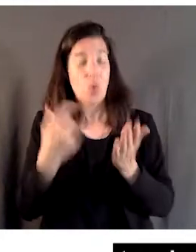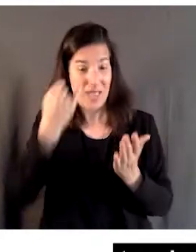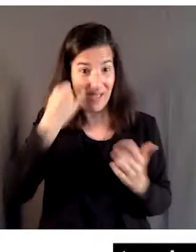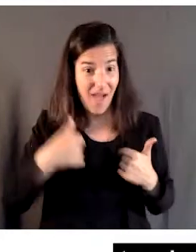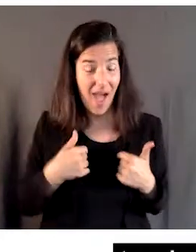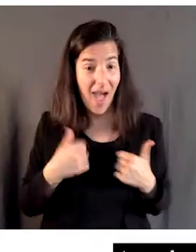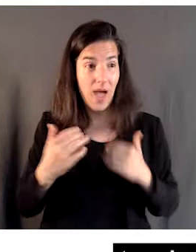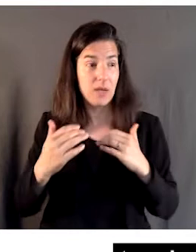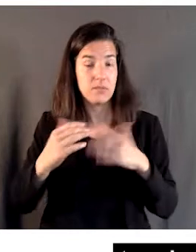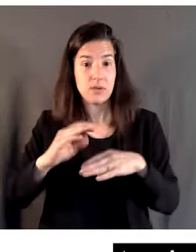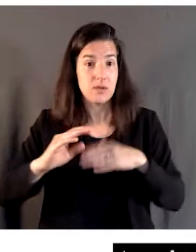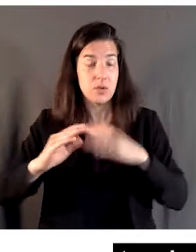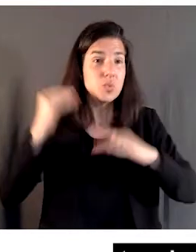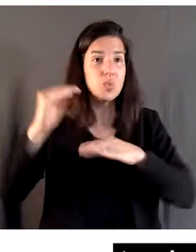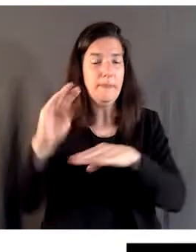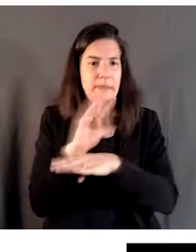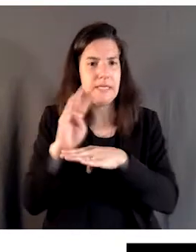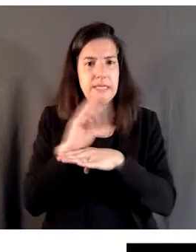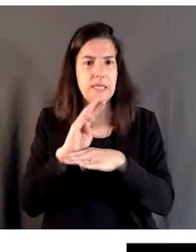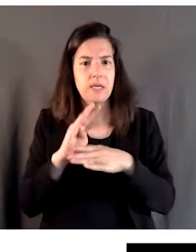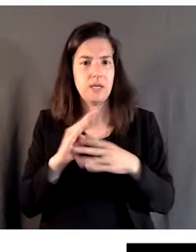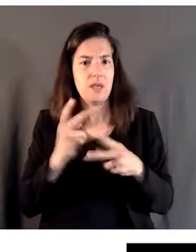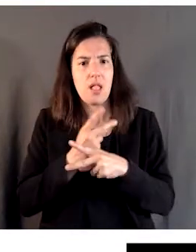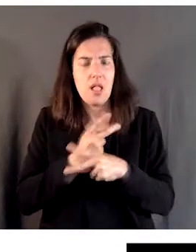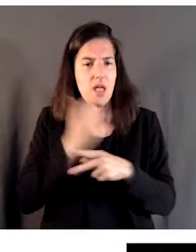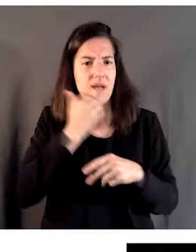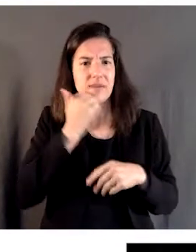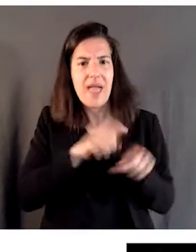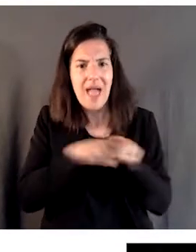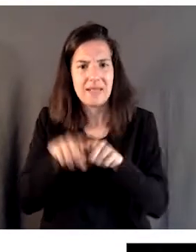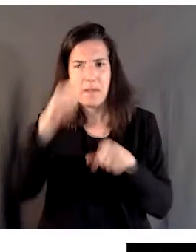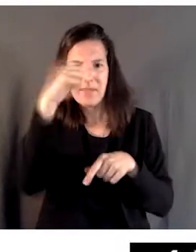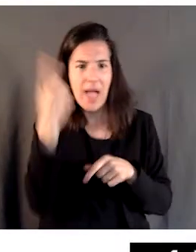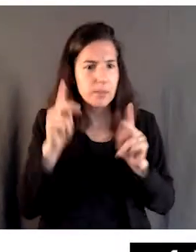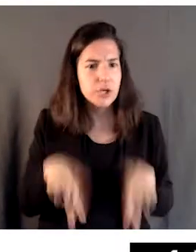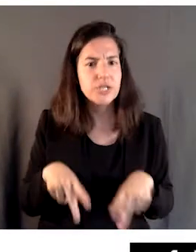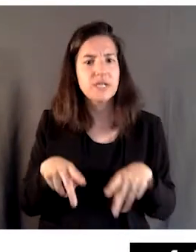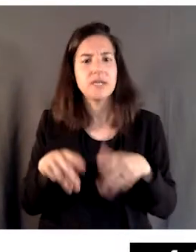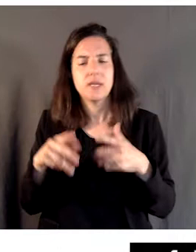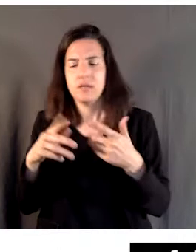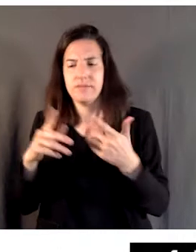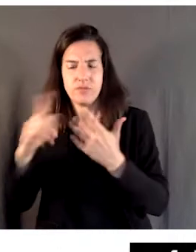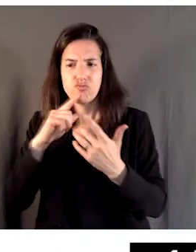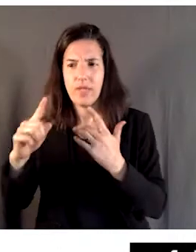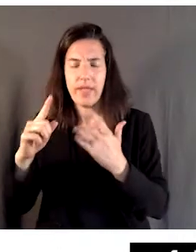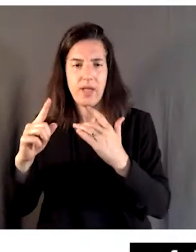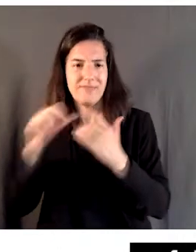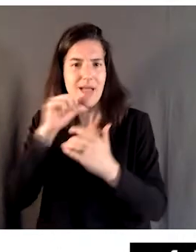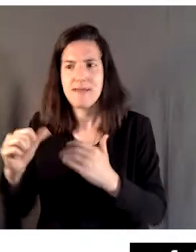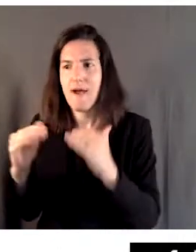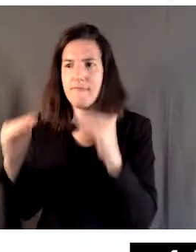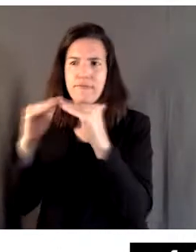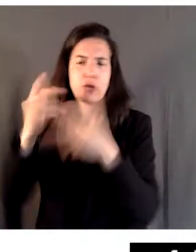busy walking through the world being a Black man and meeting all of the disproportionalities, the unfair treatment, not being